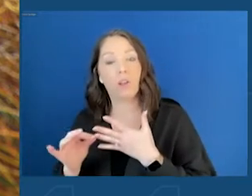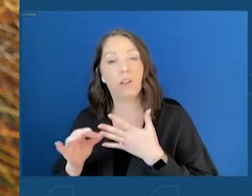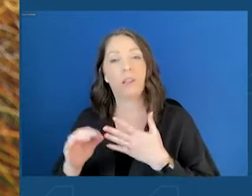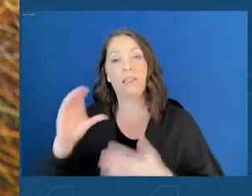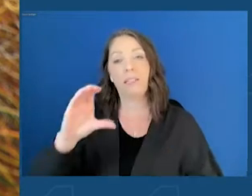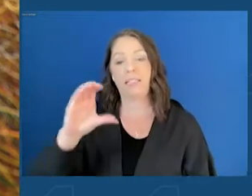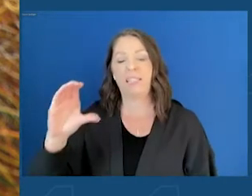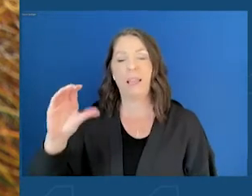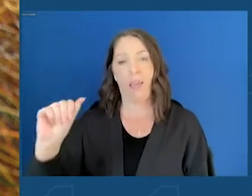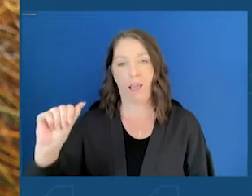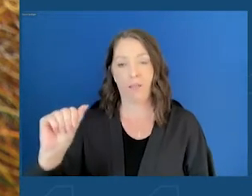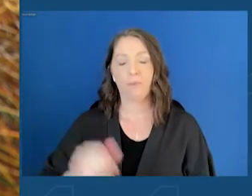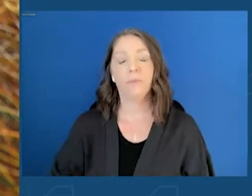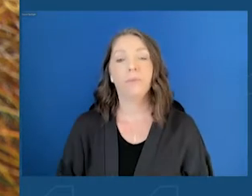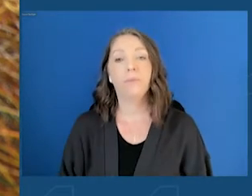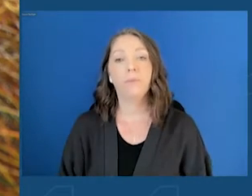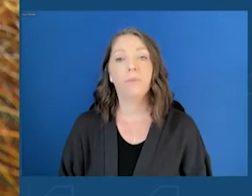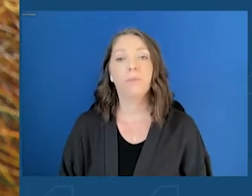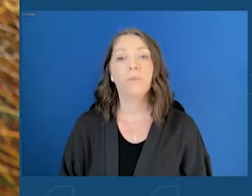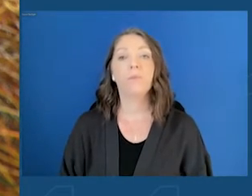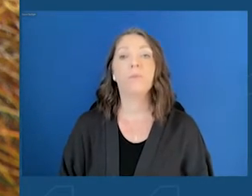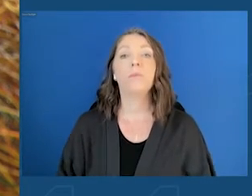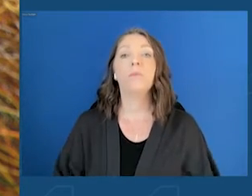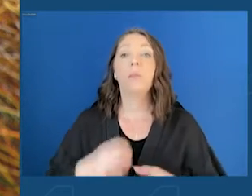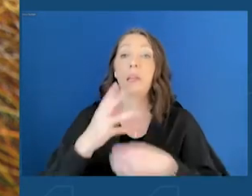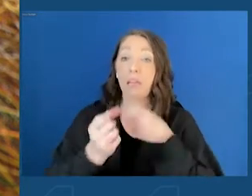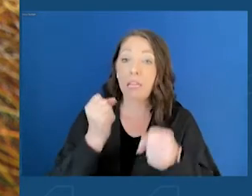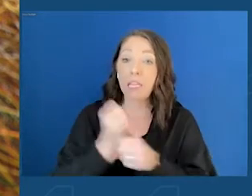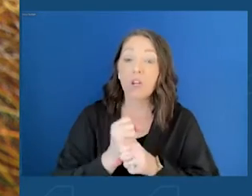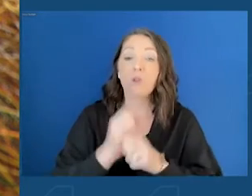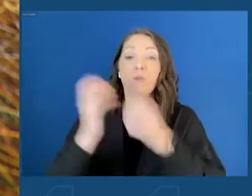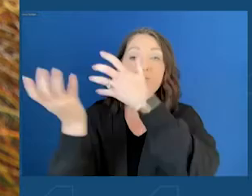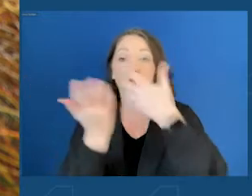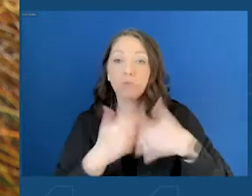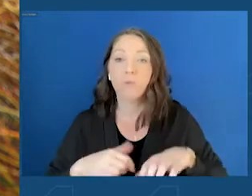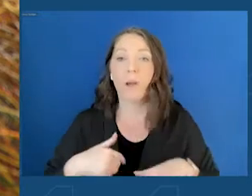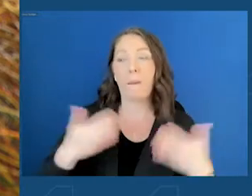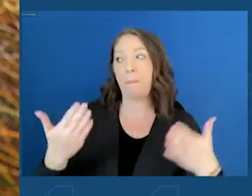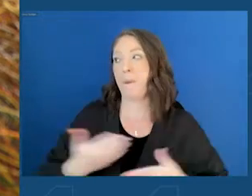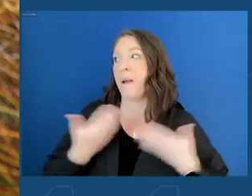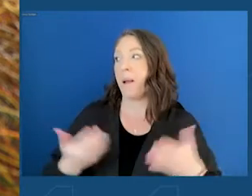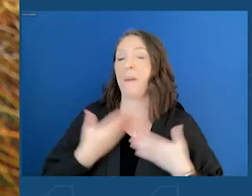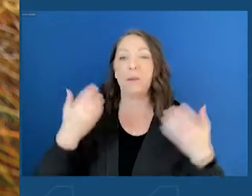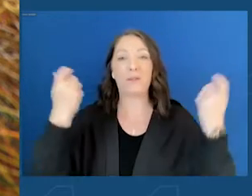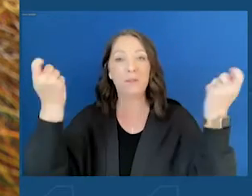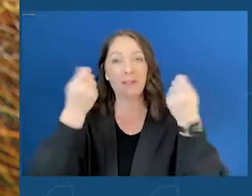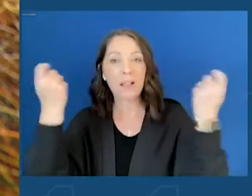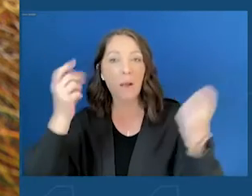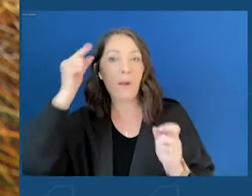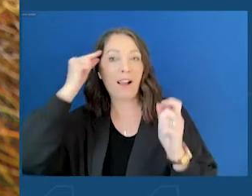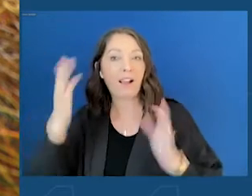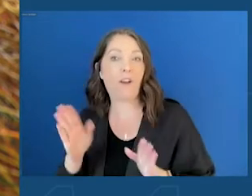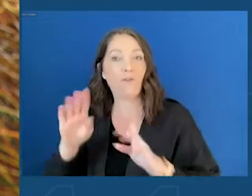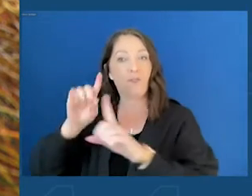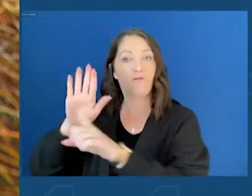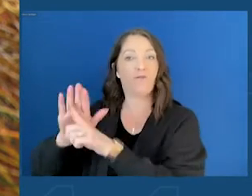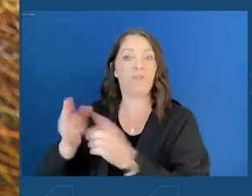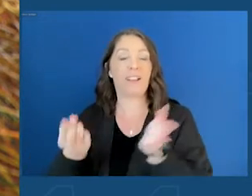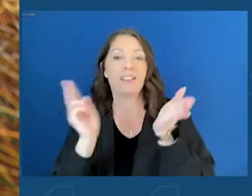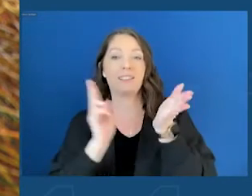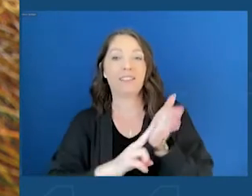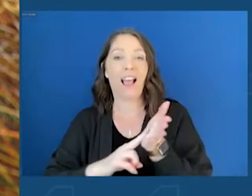CCA. After years of organizing, I am overjoyed to celebrate Governor Hochul signing the Clean Slate Act into